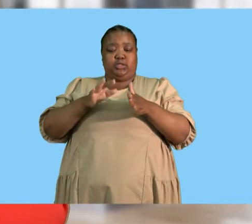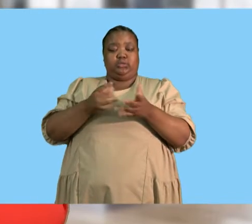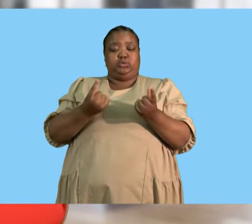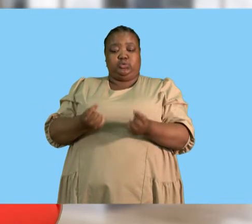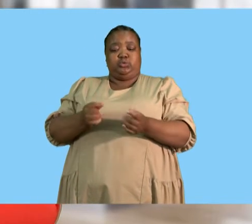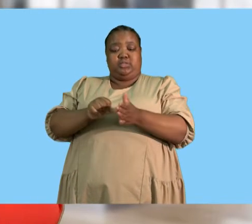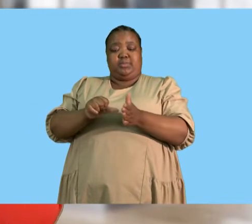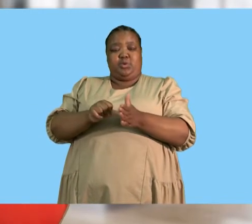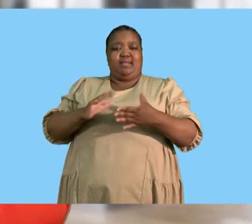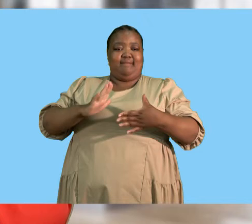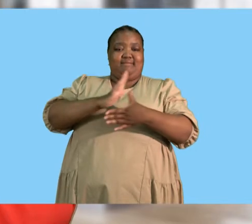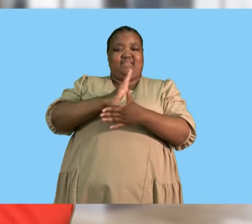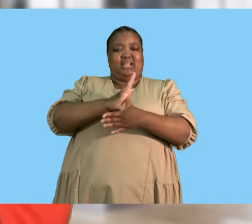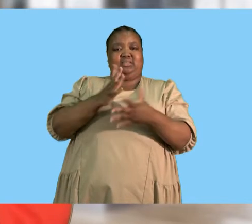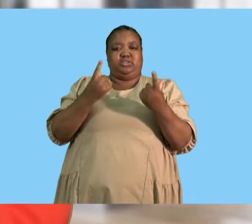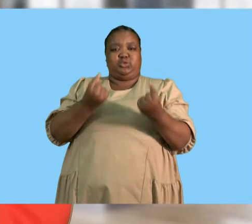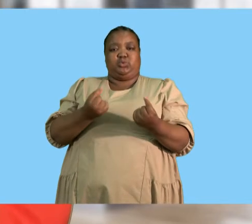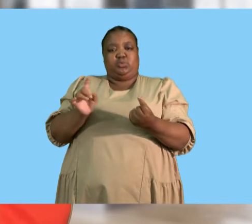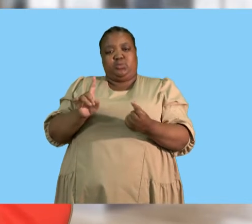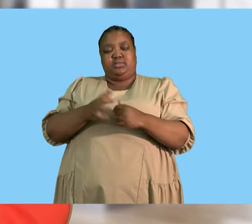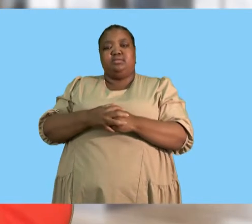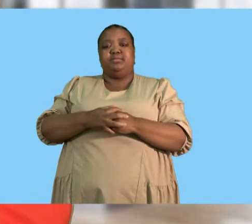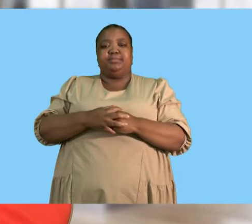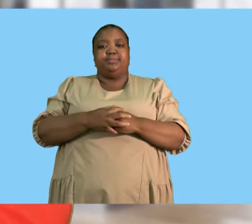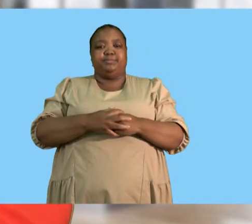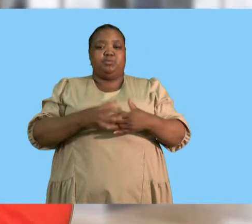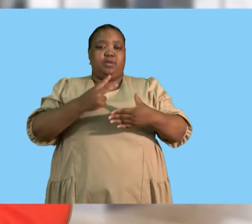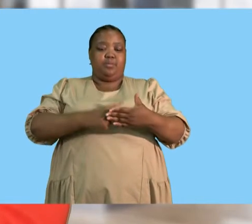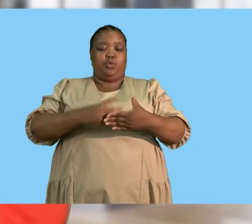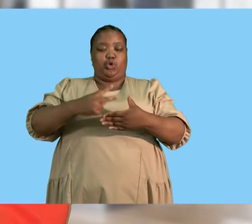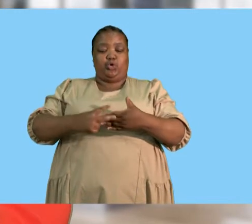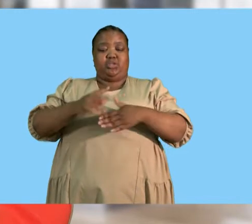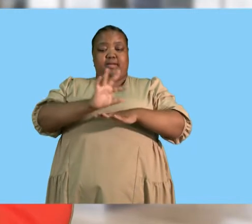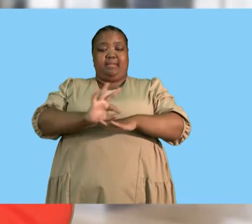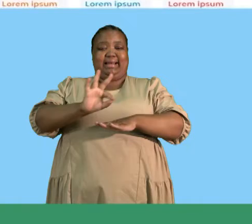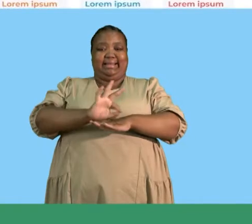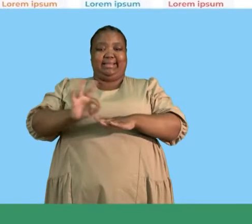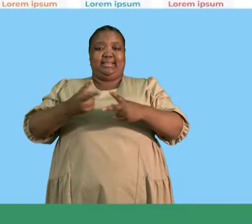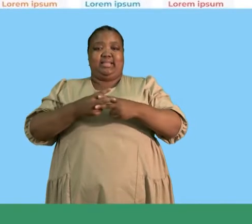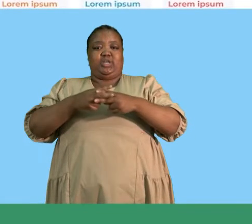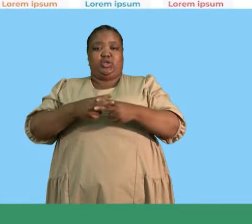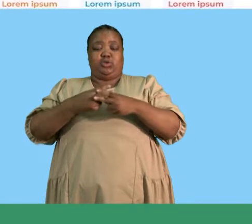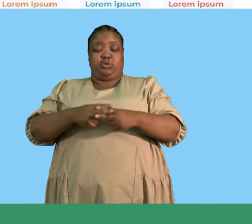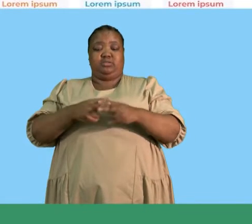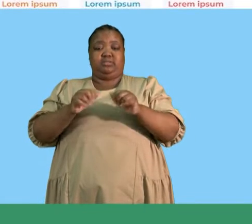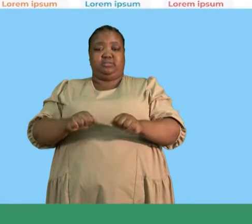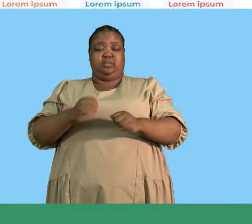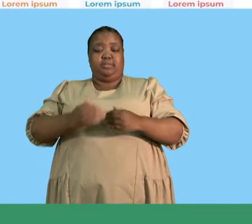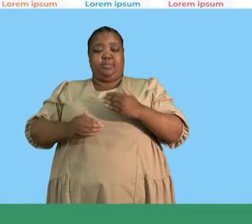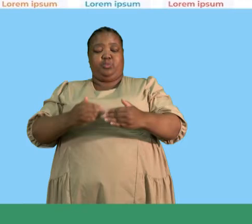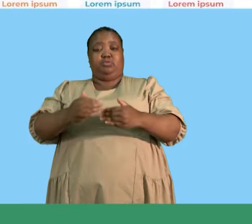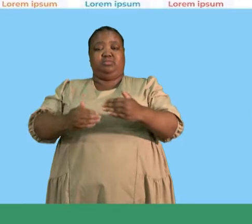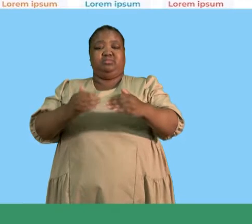is important to be done first. Then you have a project planning tool, which is simply a process